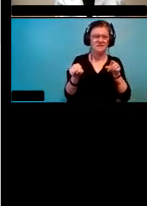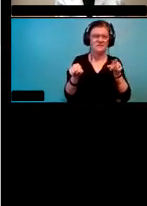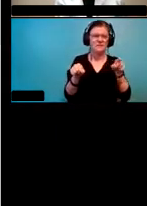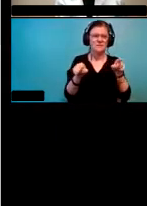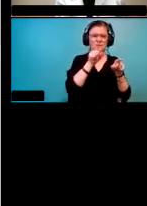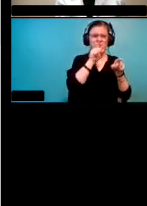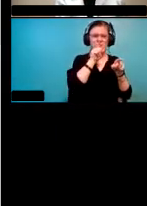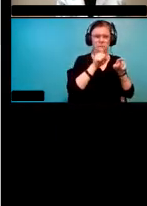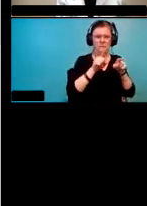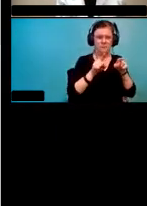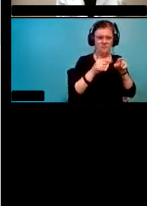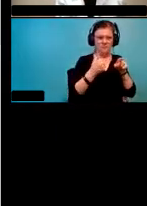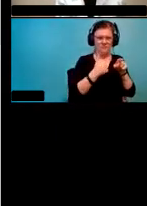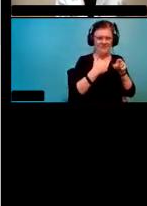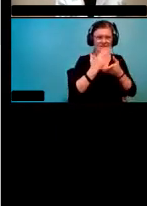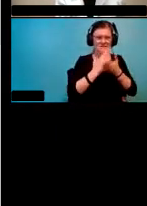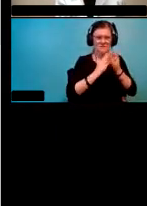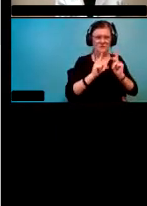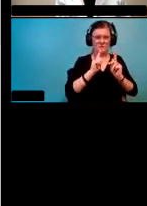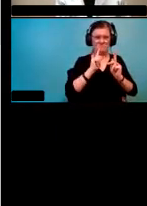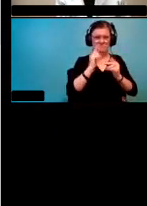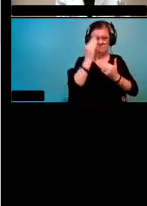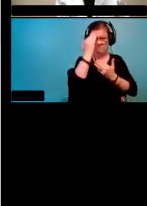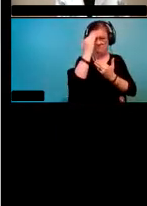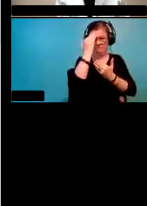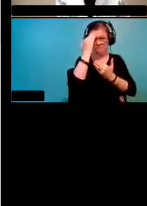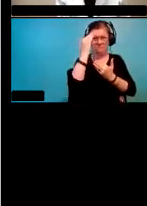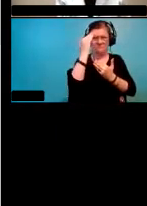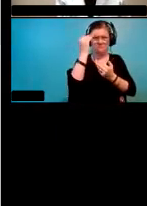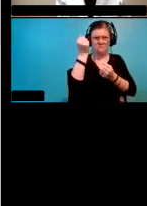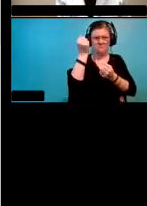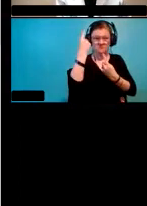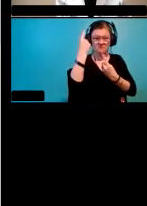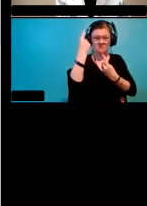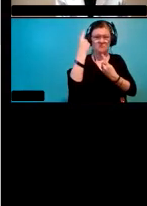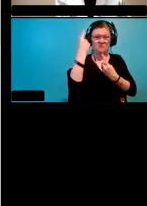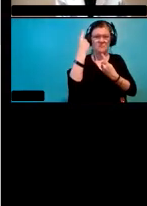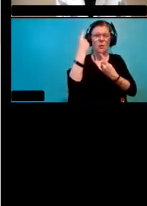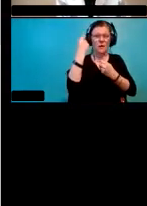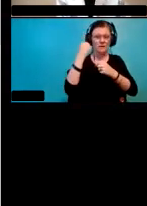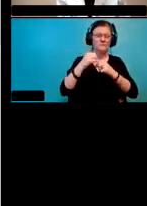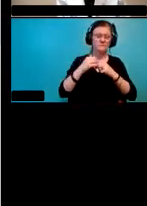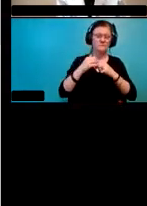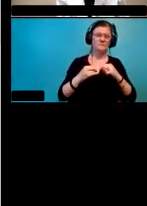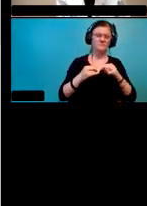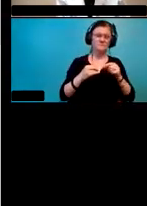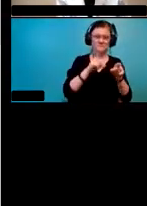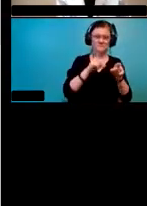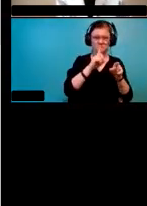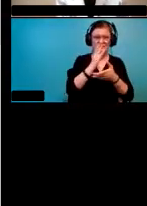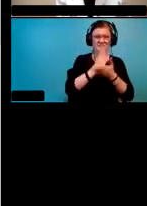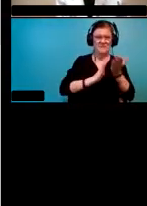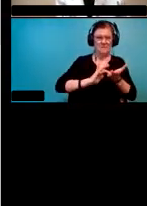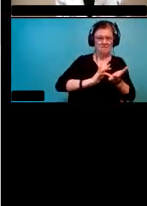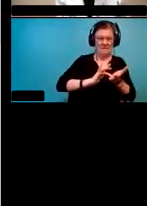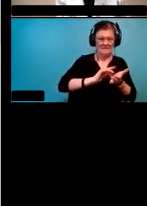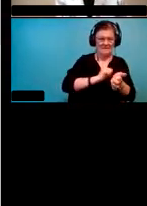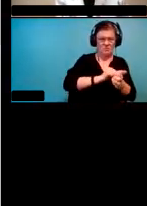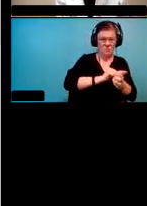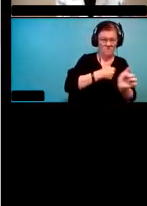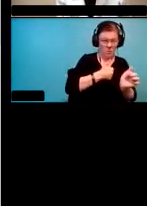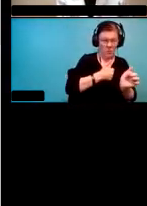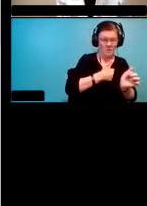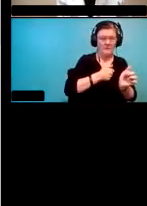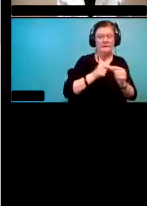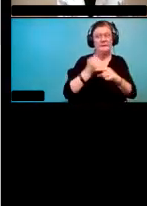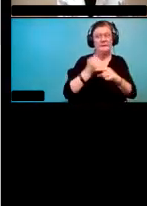having problems with their cognition. There are definitely certain medications that we want to avoid if a person is